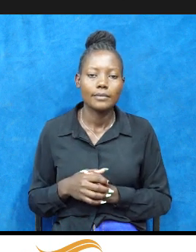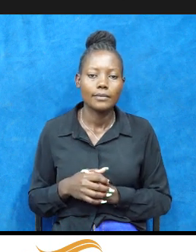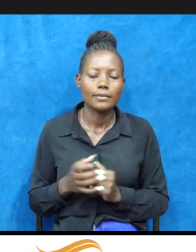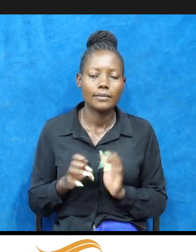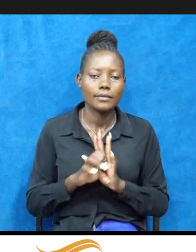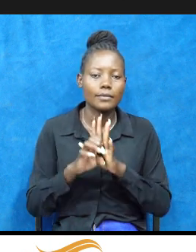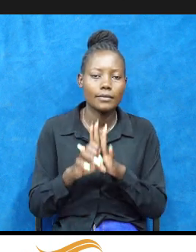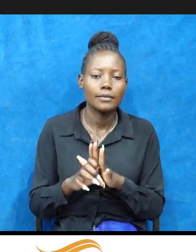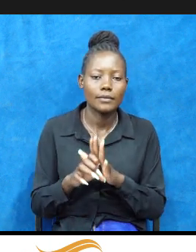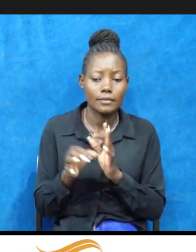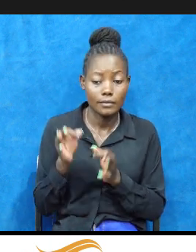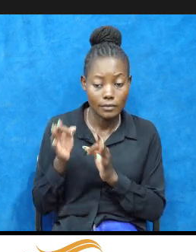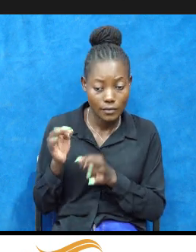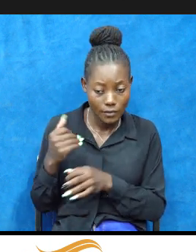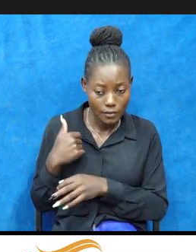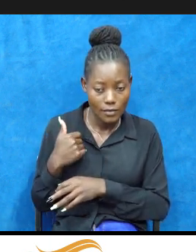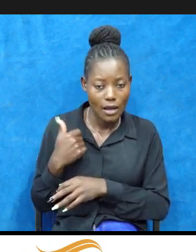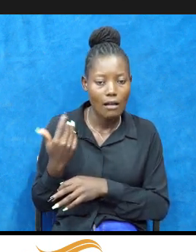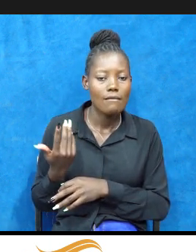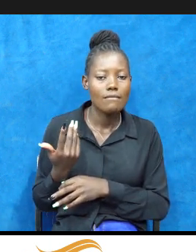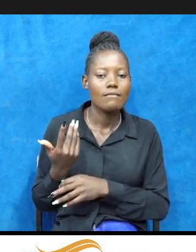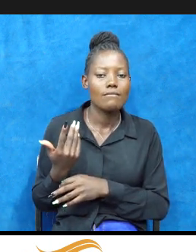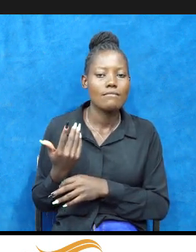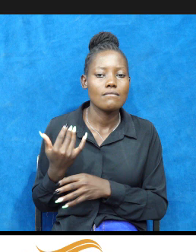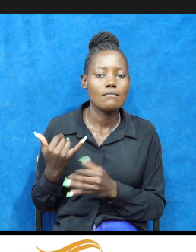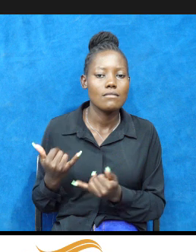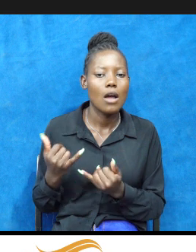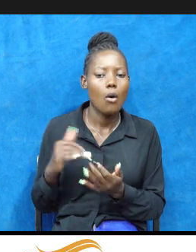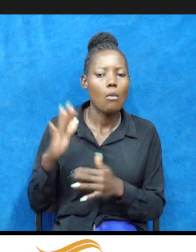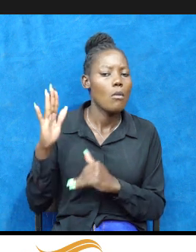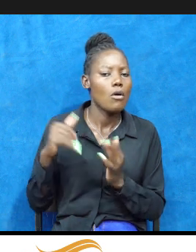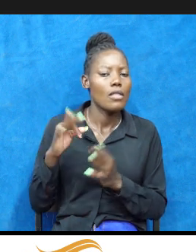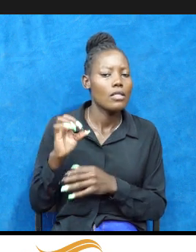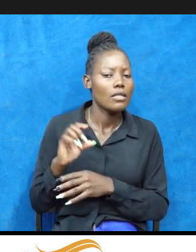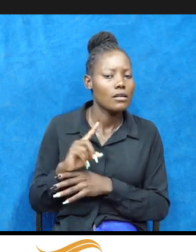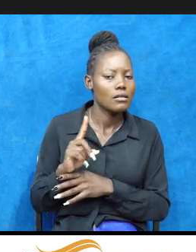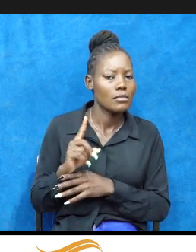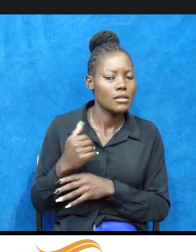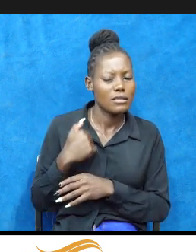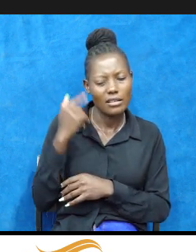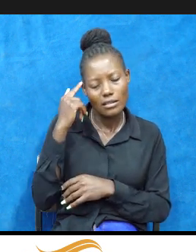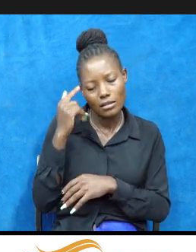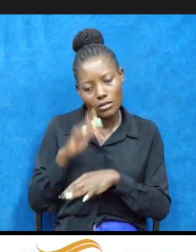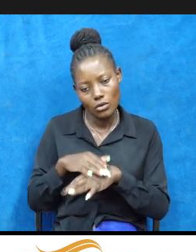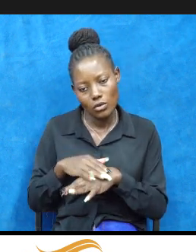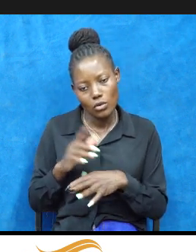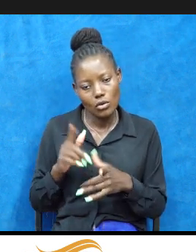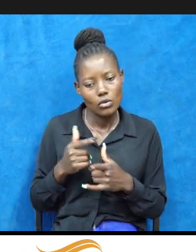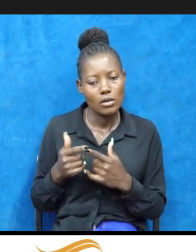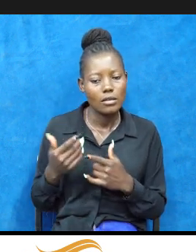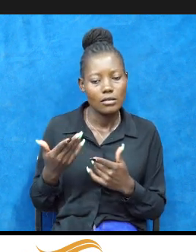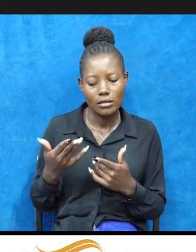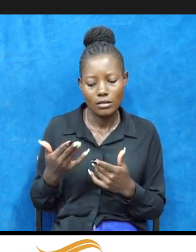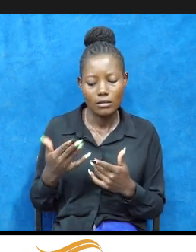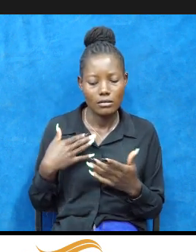For example, if I have an athlete that can alternate leg bound over 30 meters, I think that's really good. And that gives them a chance to